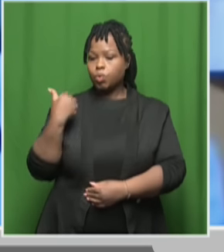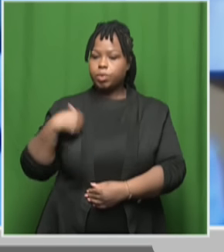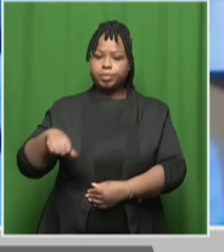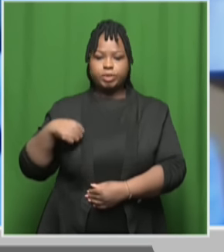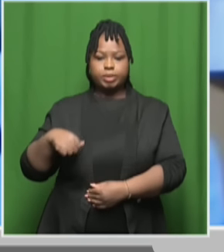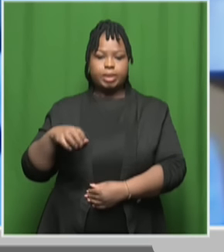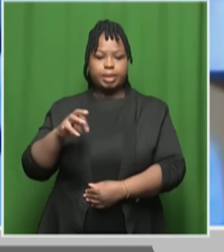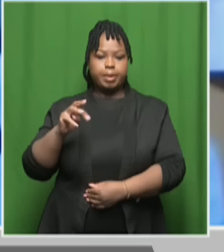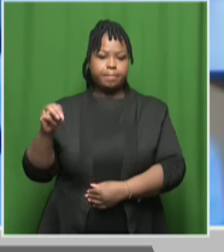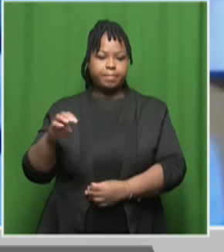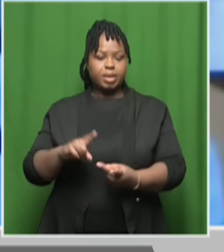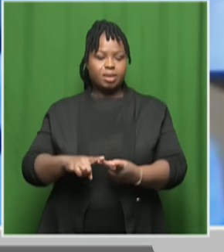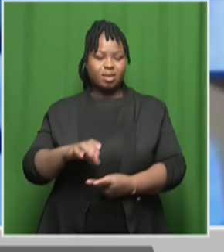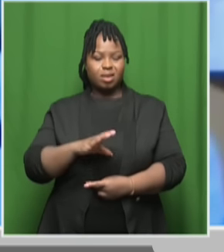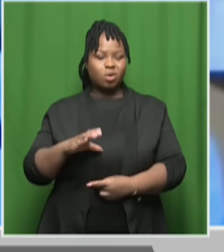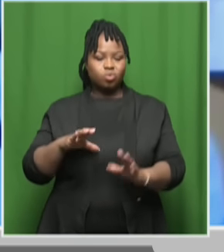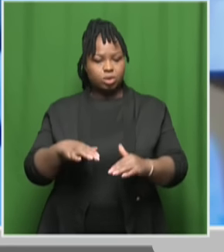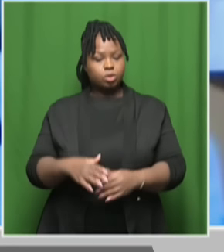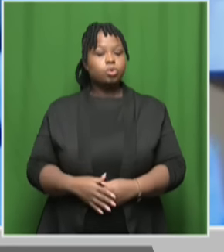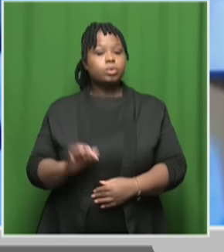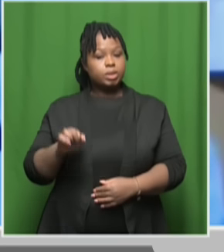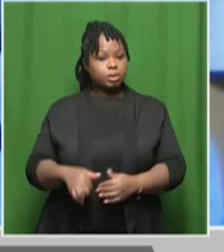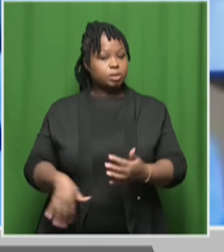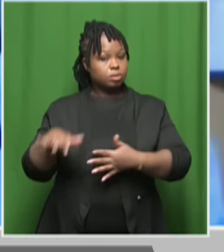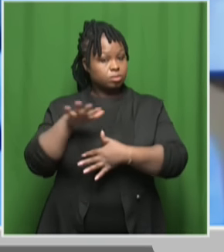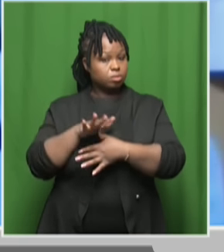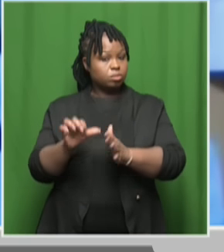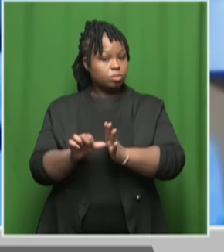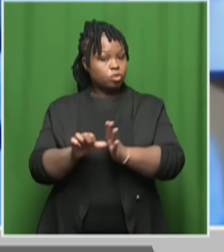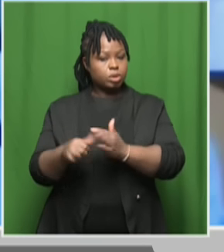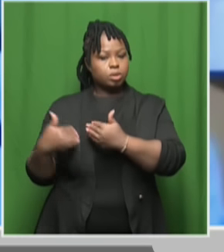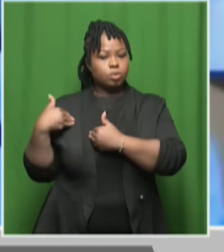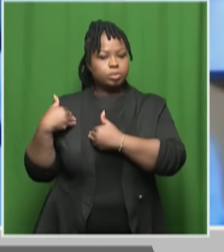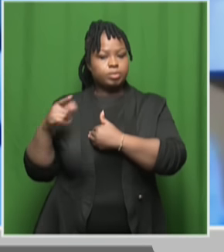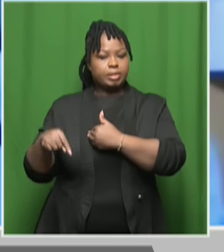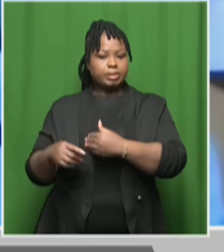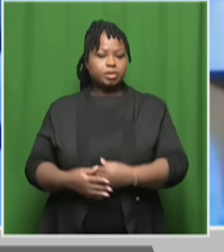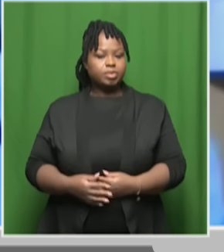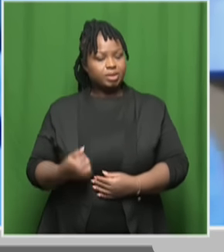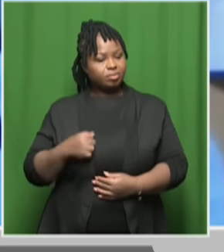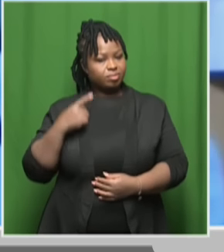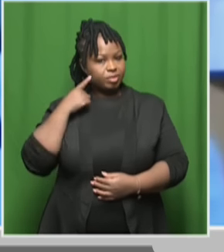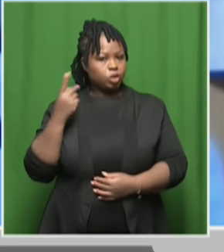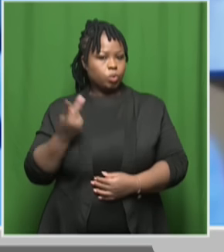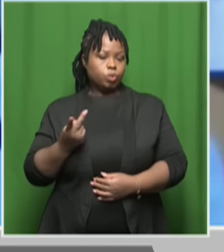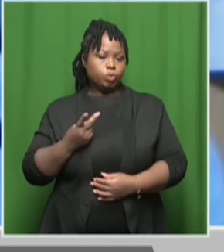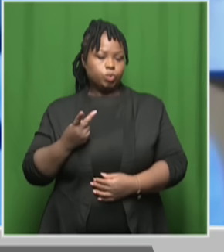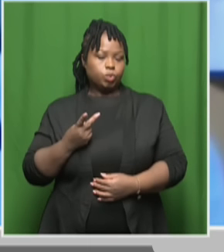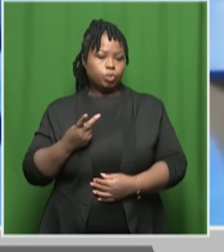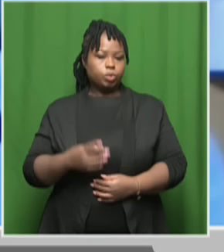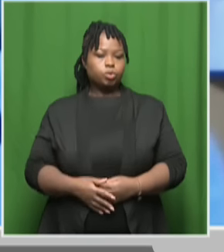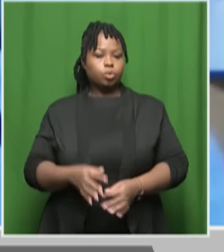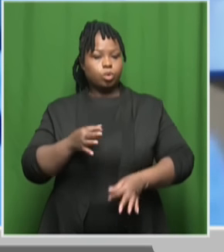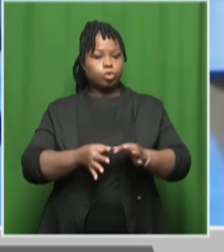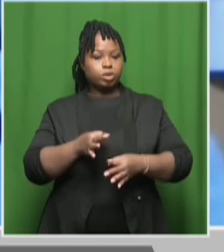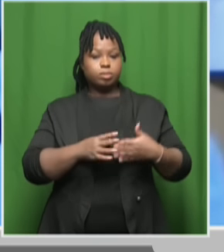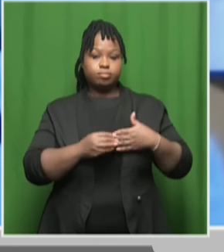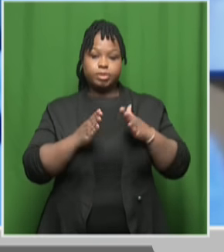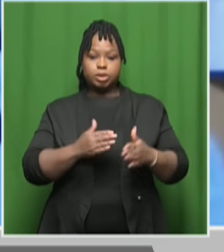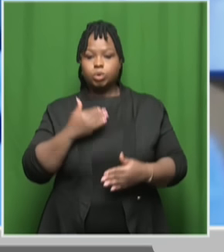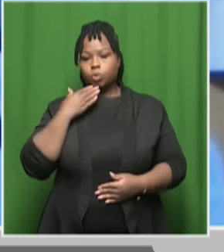municipal manager and council. So accountability is key for us as the administration, and I think also then for our political